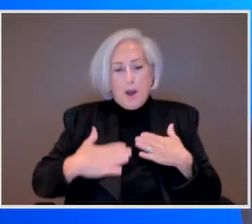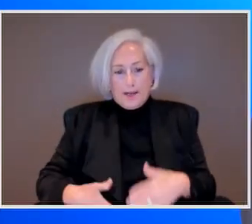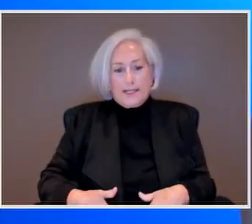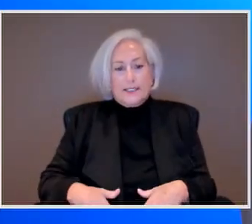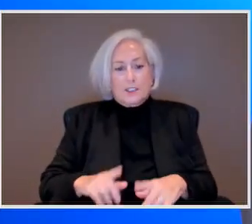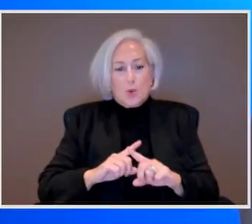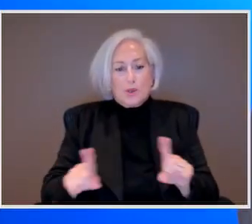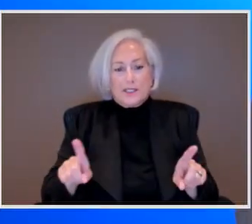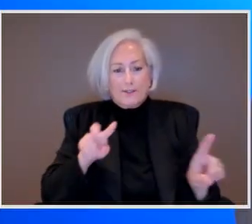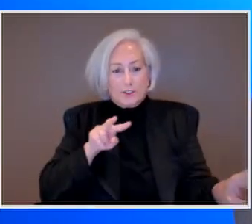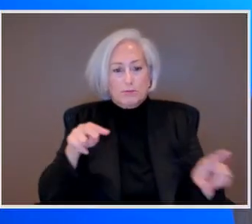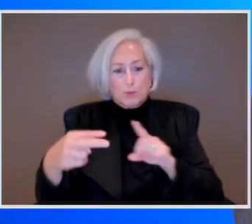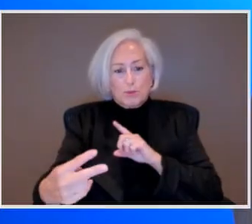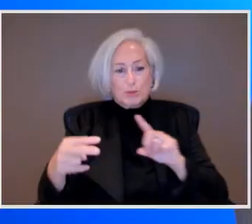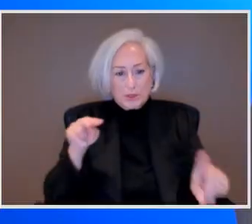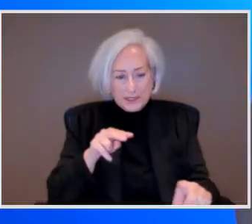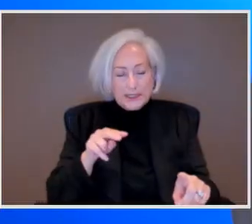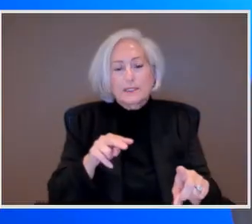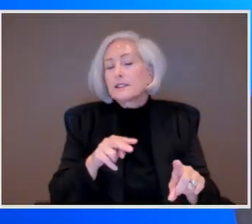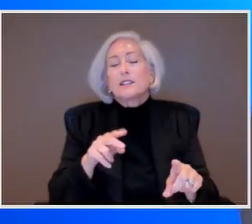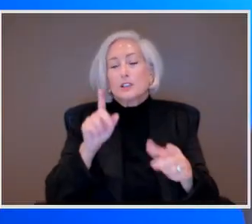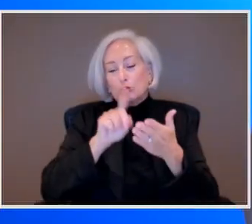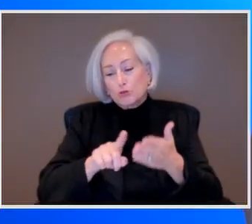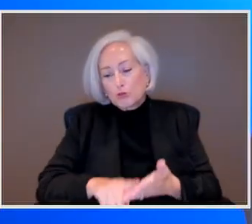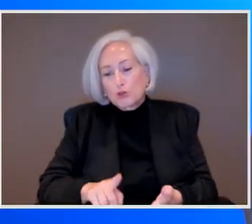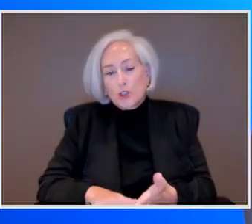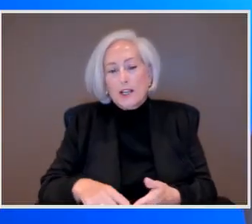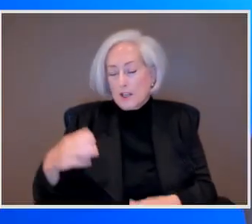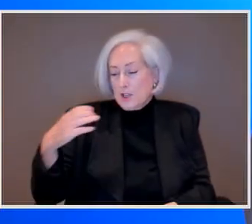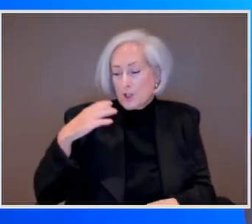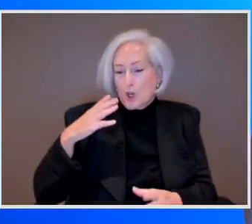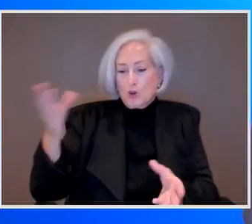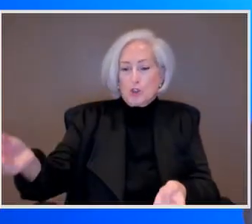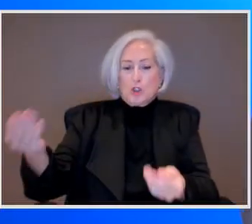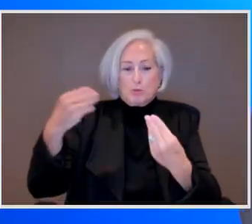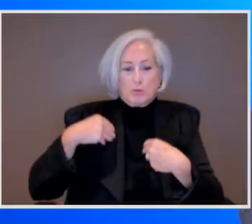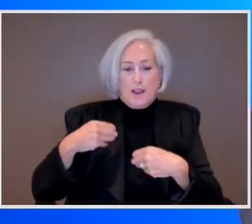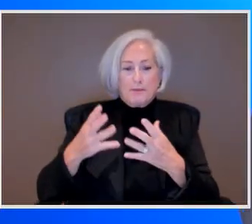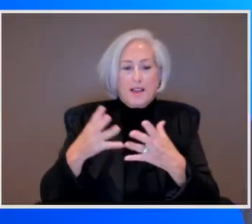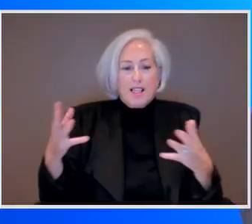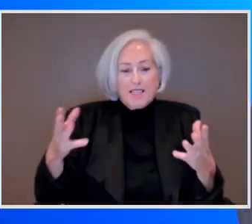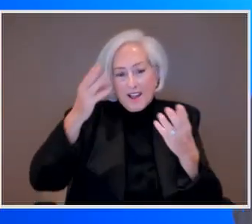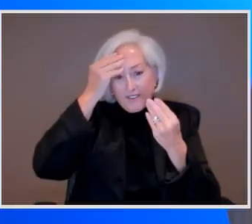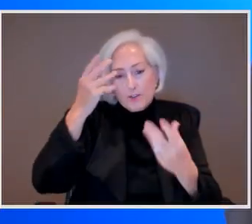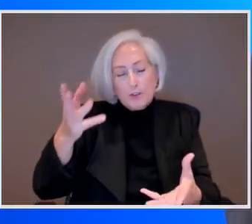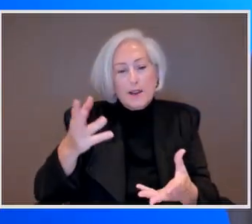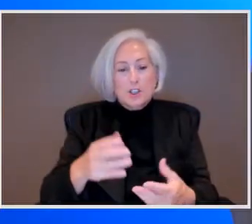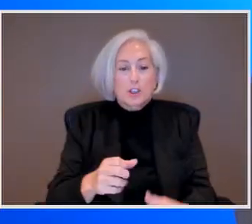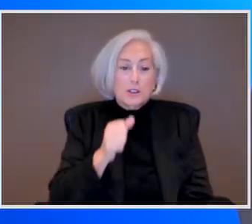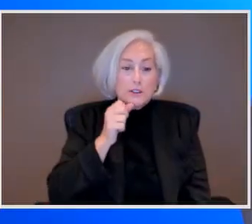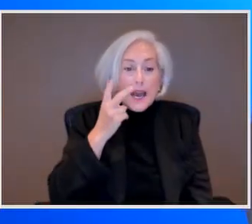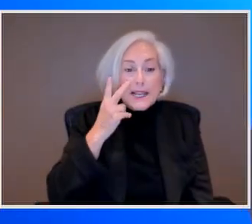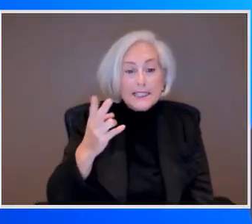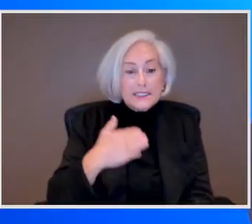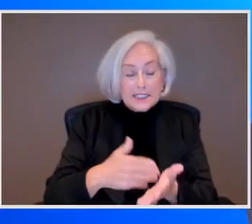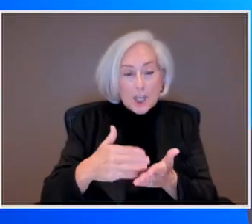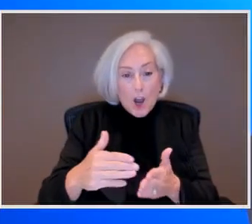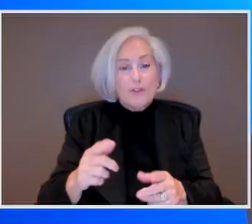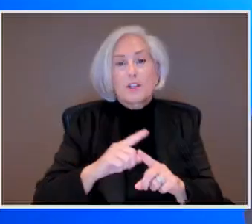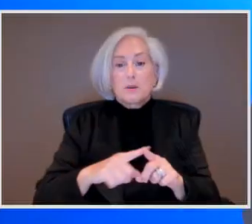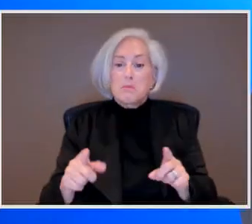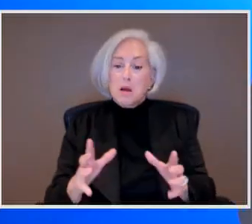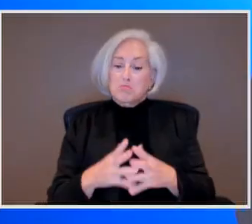that I checked on. The coaches provided a lot of valuable information because I didn't see him all the time, but I saw him a